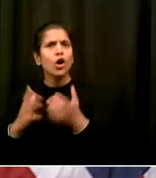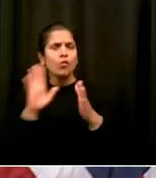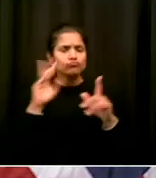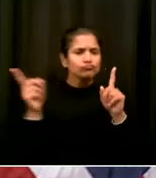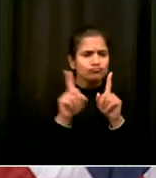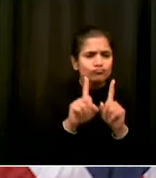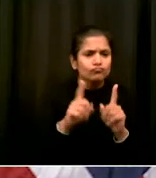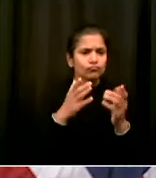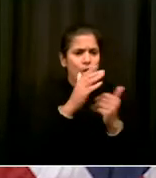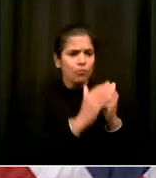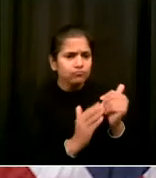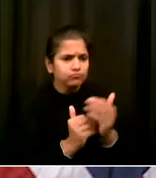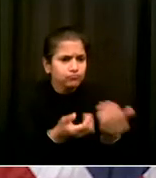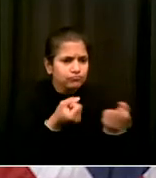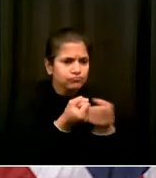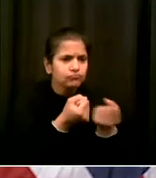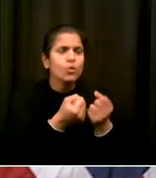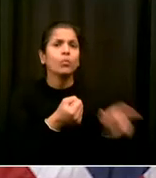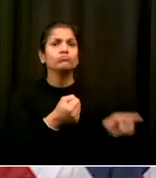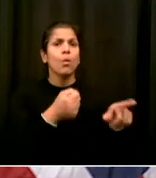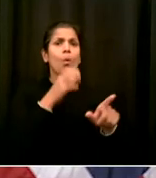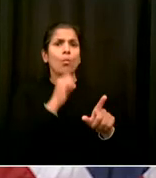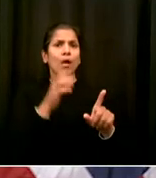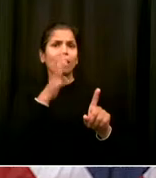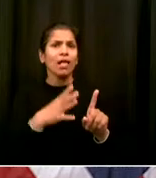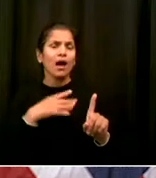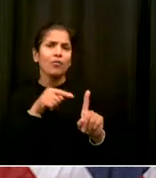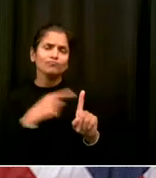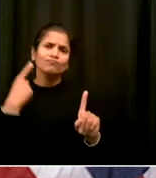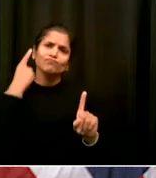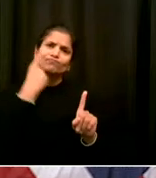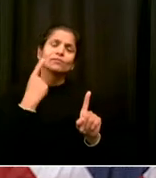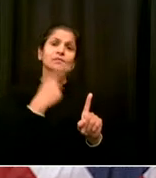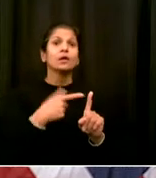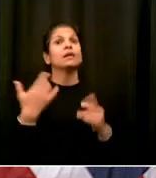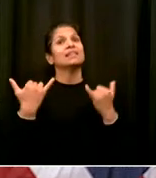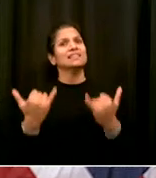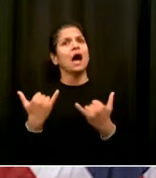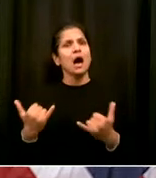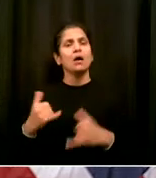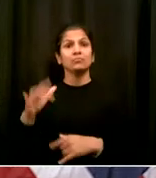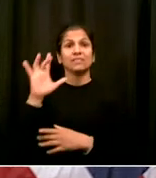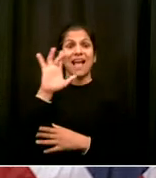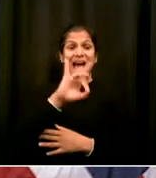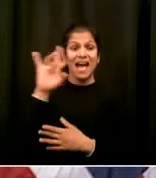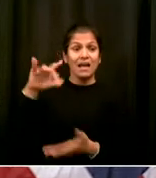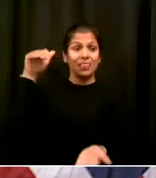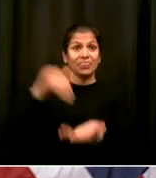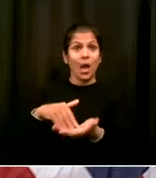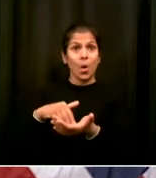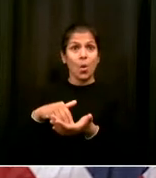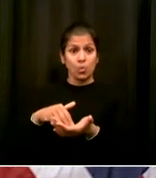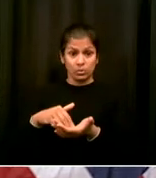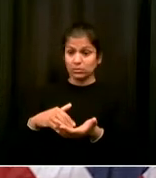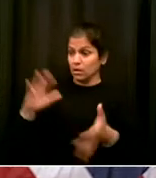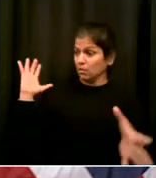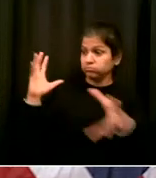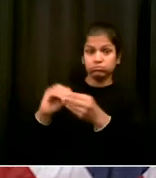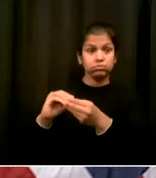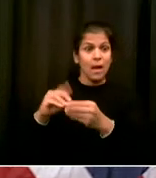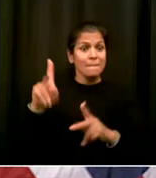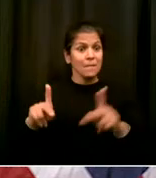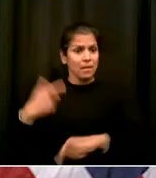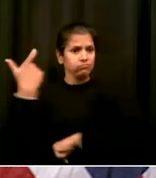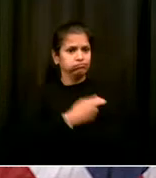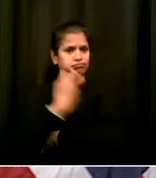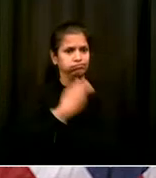resulting in over 88,000 vaccinations to date. But we will need to further accelerate our efforts to turn vaccines